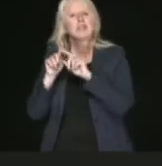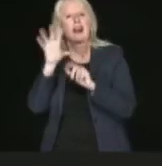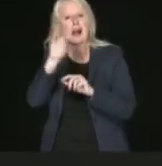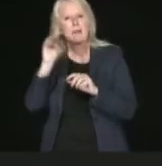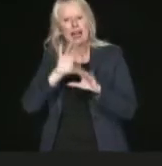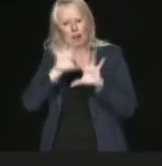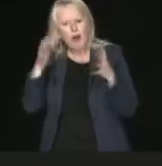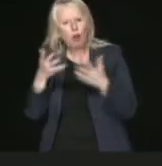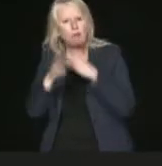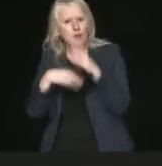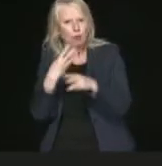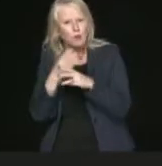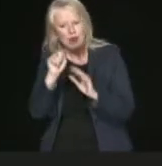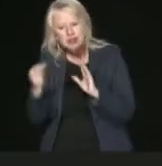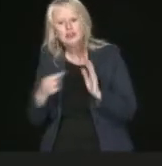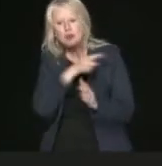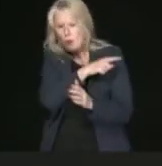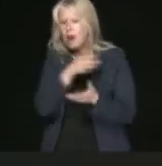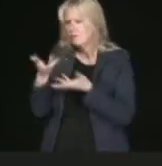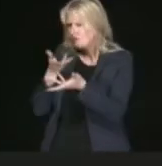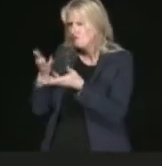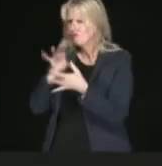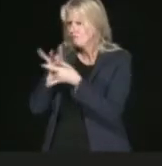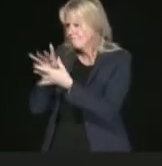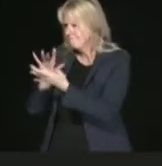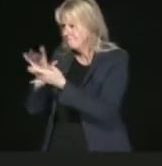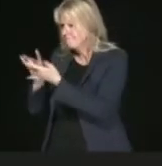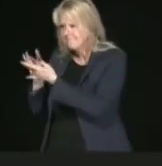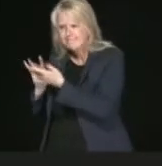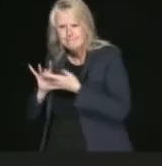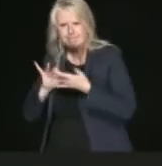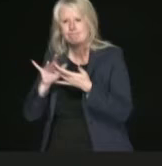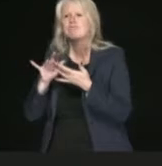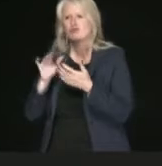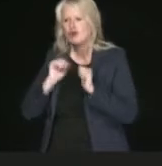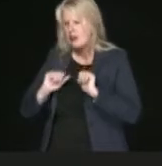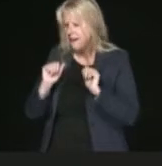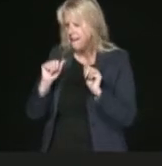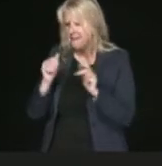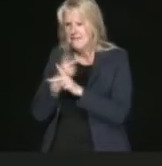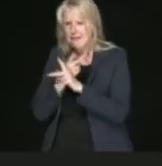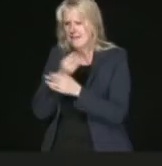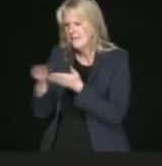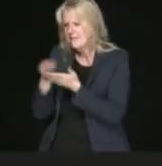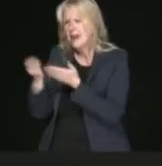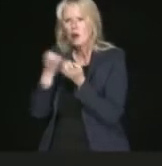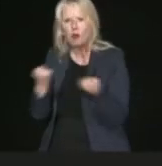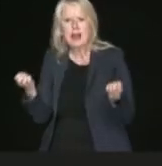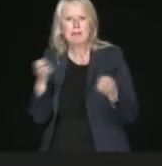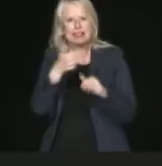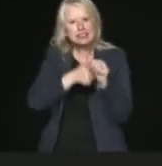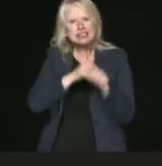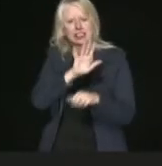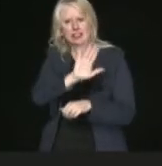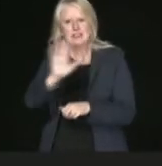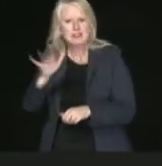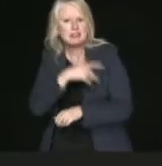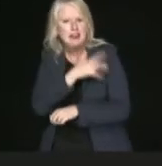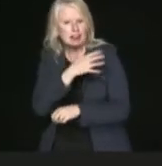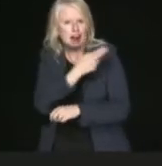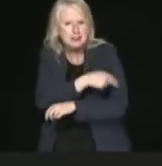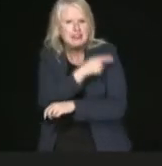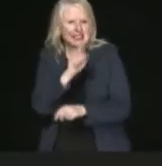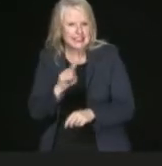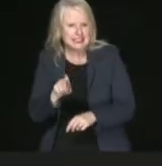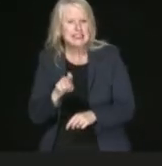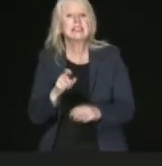using those contacts and connections to secure the equipment they require. In addition, of course, to